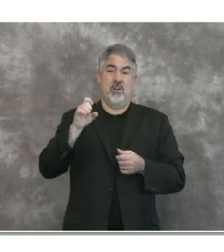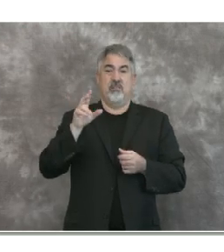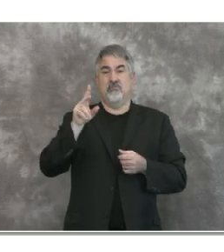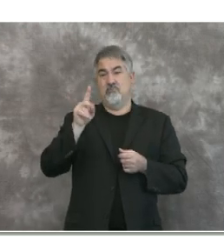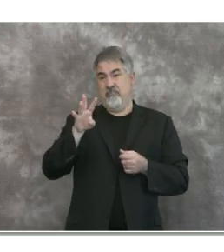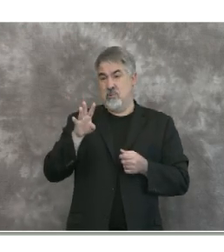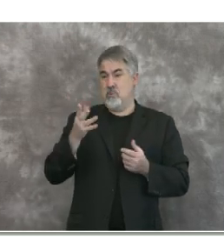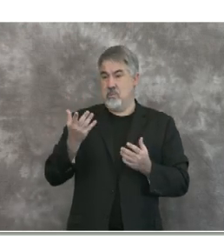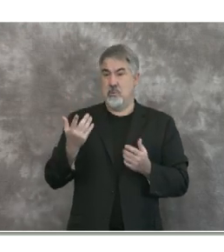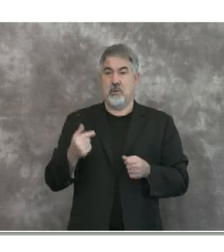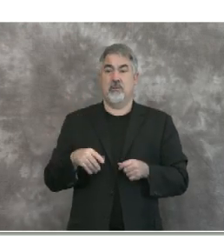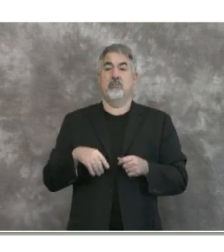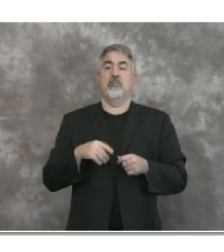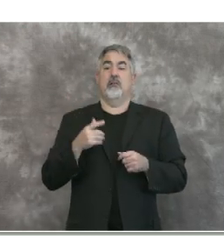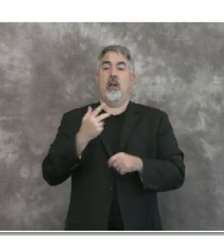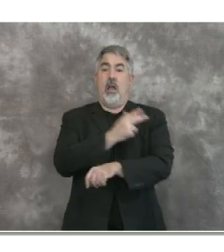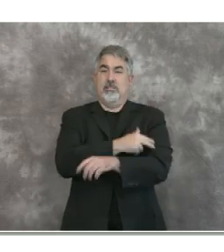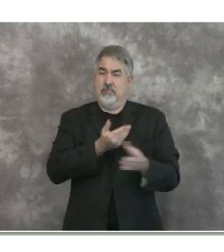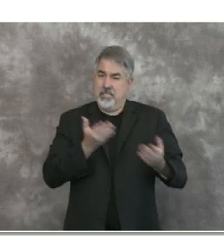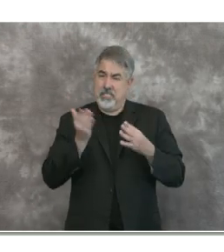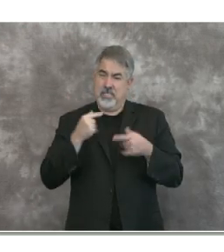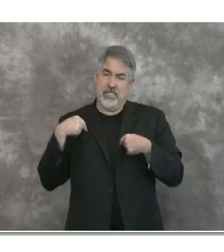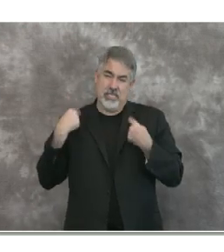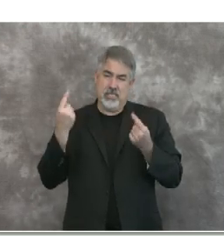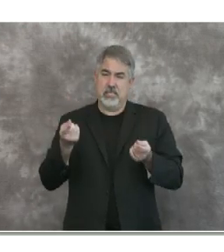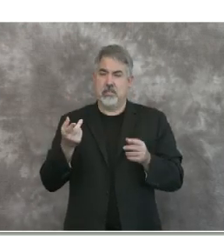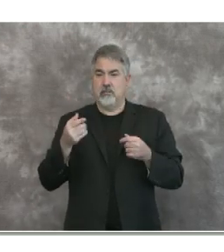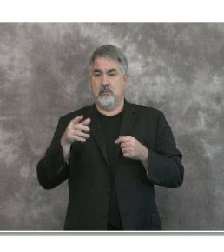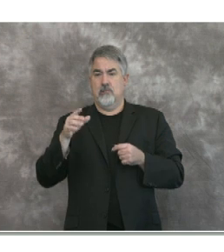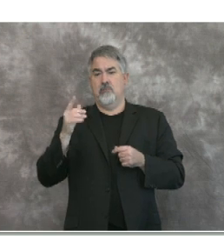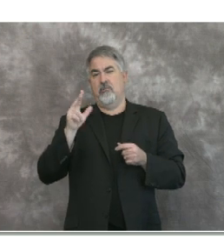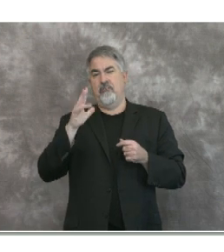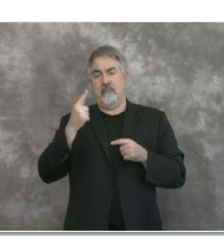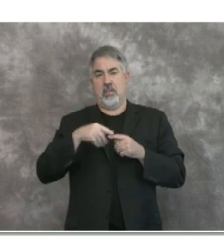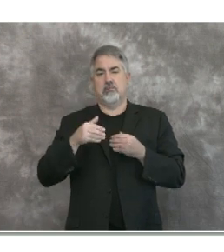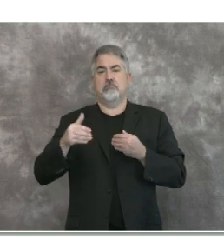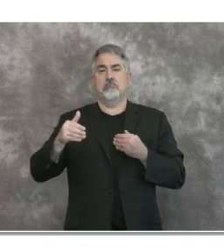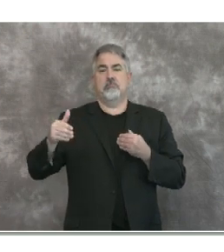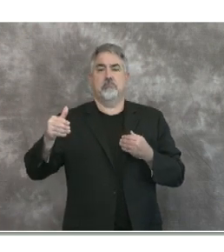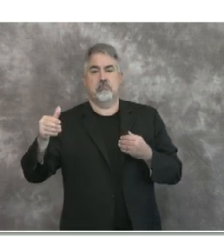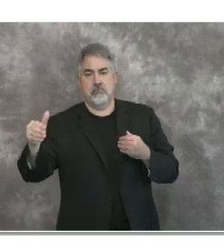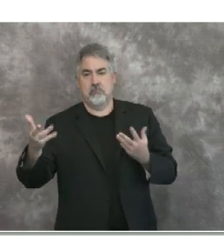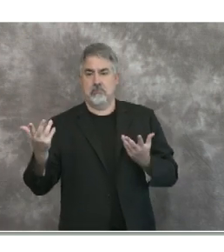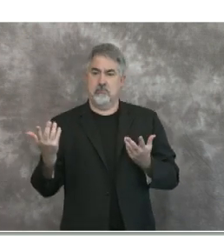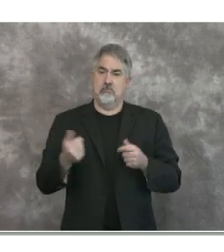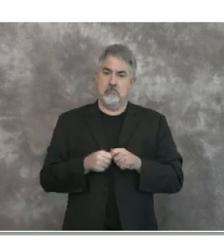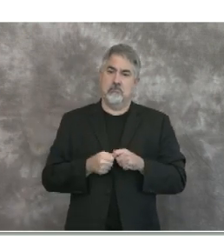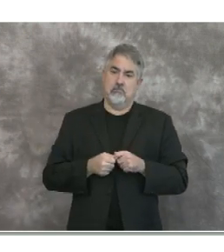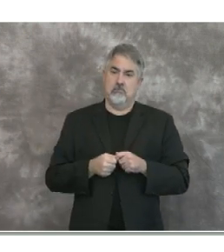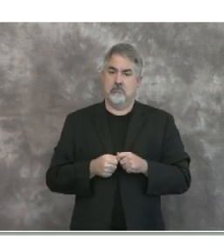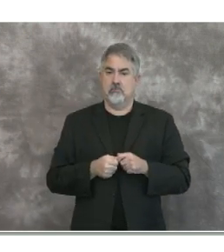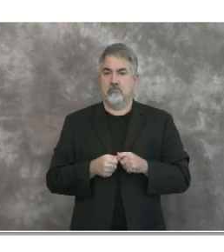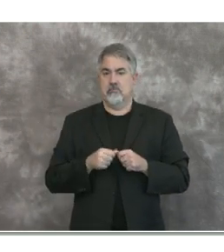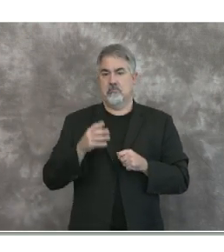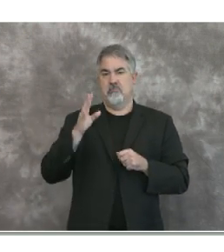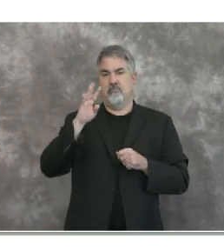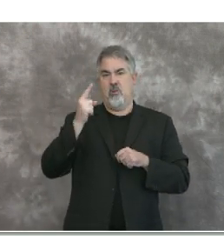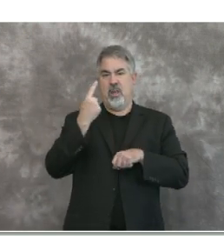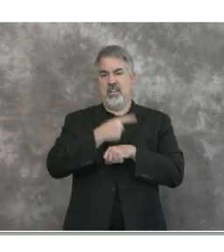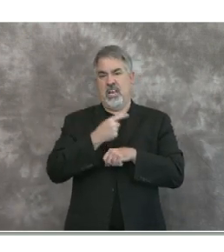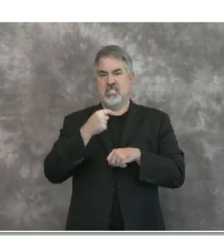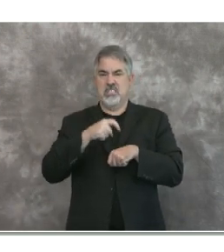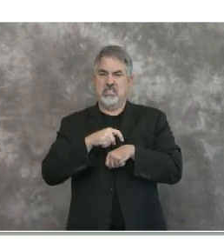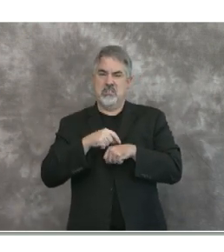Cumulative hospitalizations with a doubling rate every 35 days, cumulative ICUs with a doubling rate of every 41 days. And then we